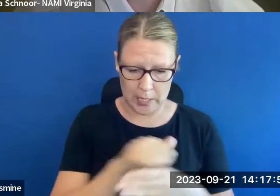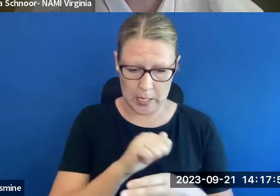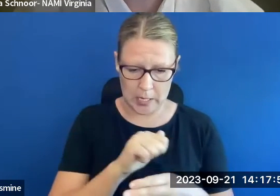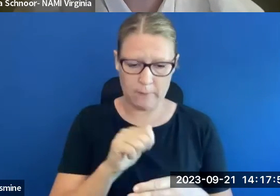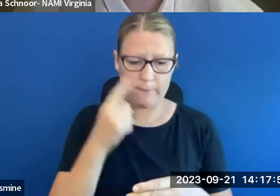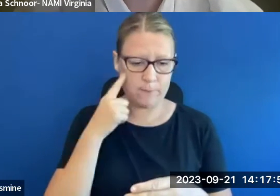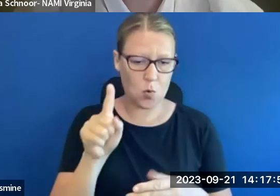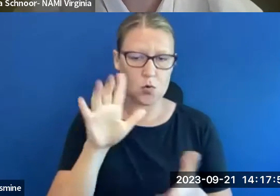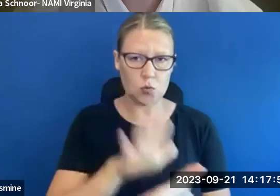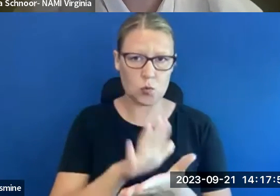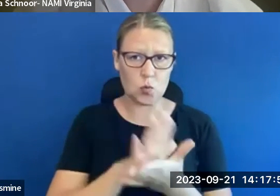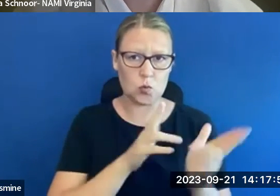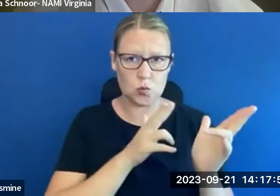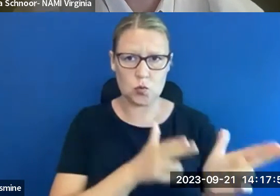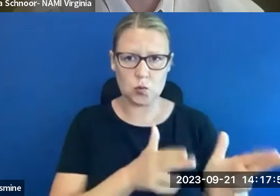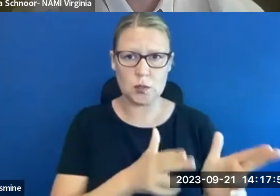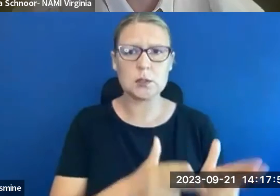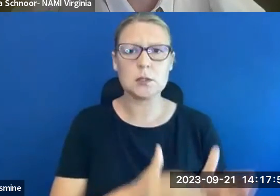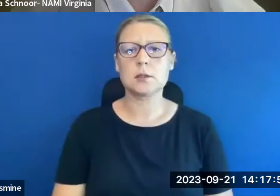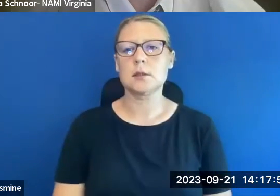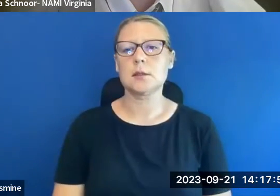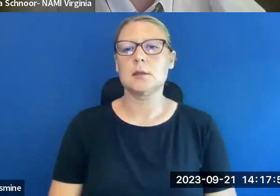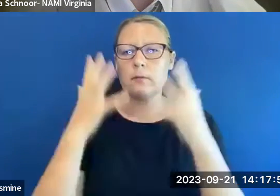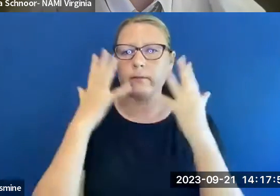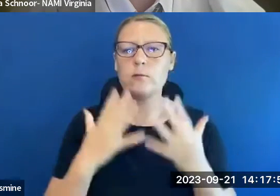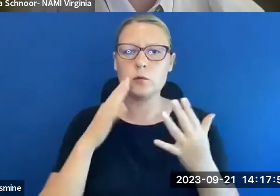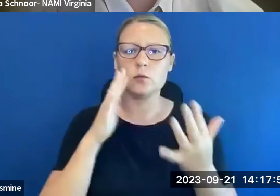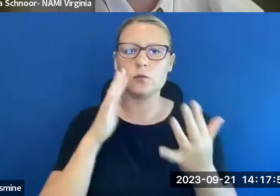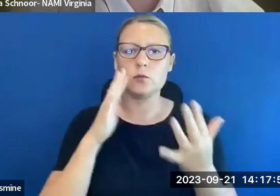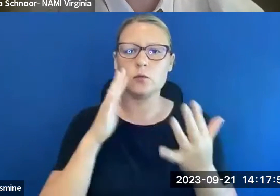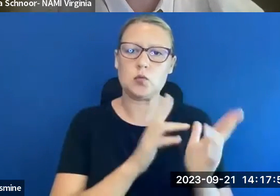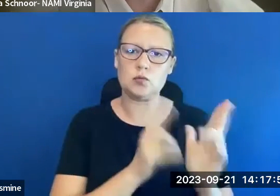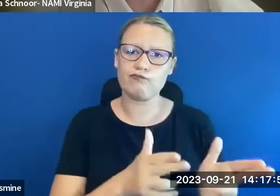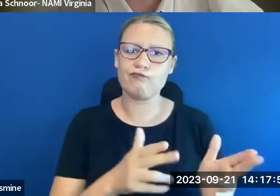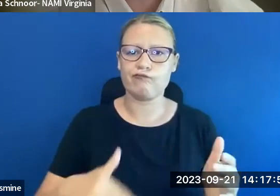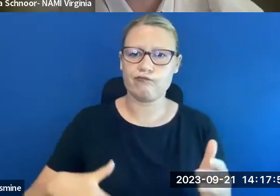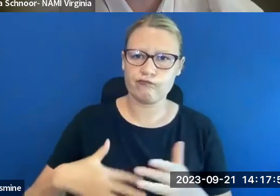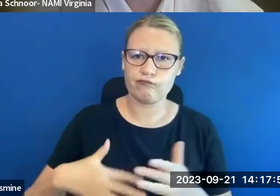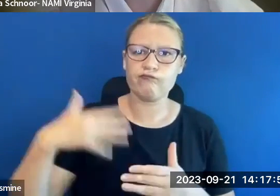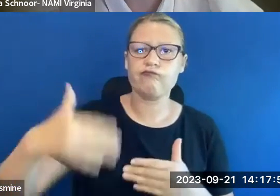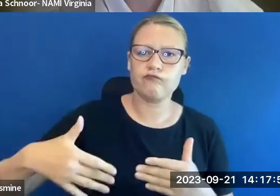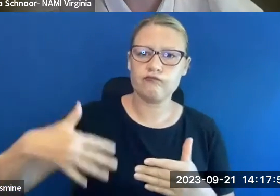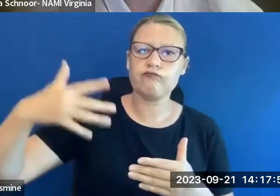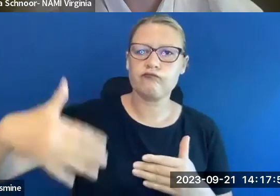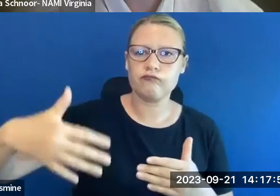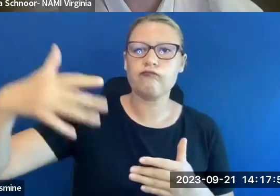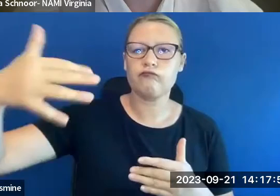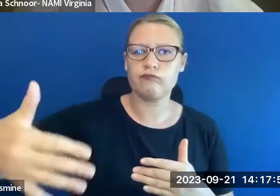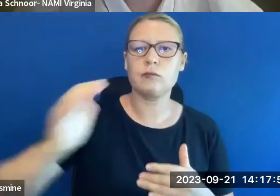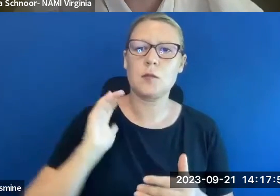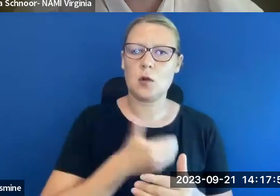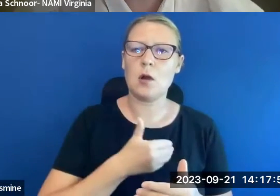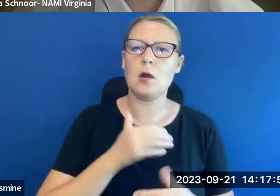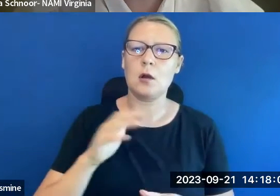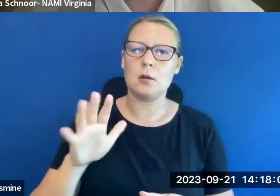shootings. Unfortunately, school shootings have become an ever-present reality in our nation. And how have